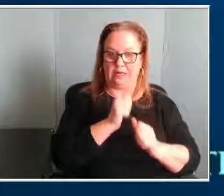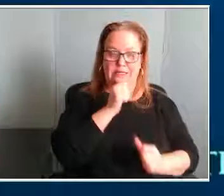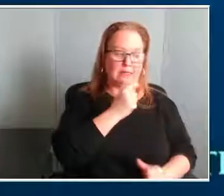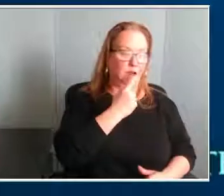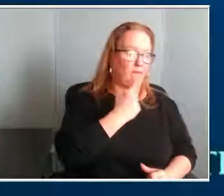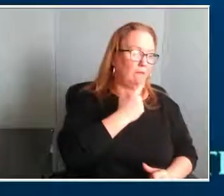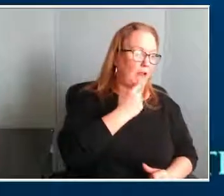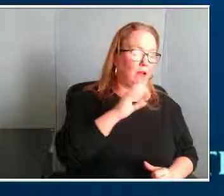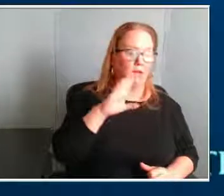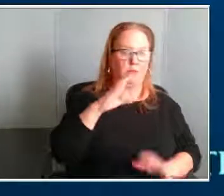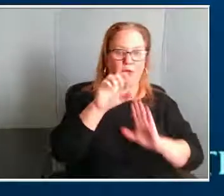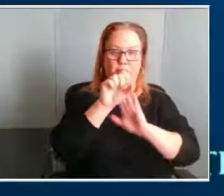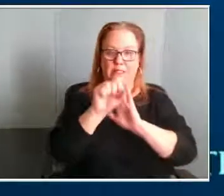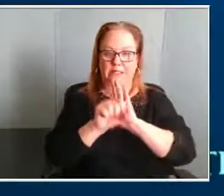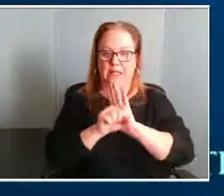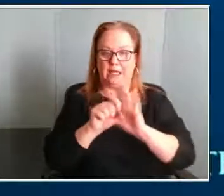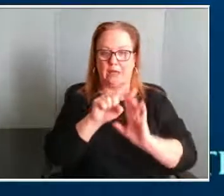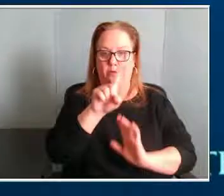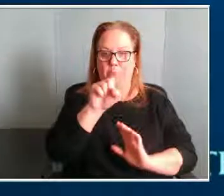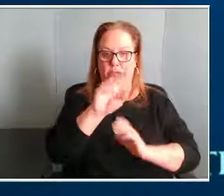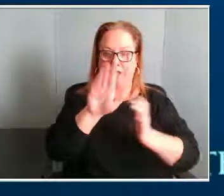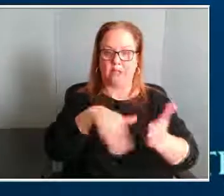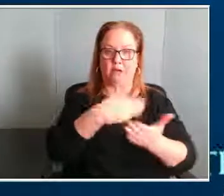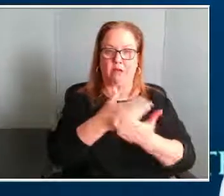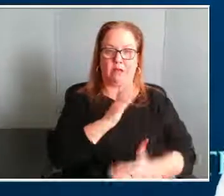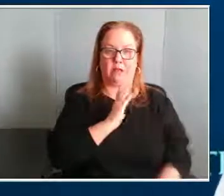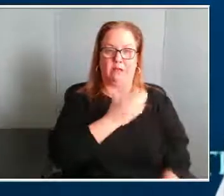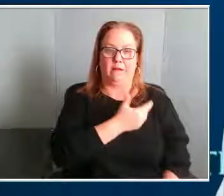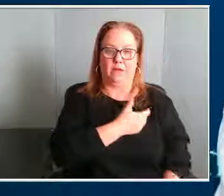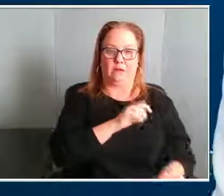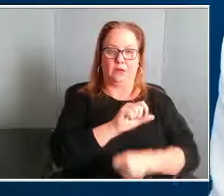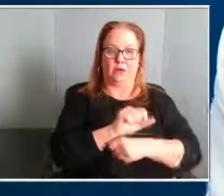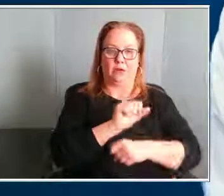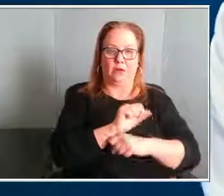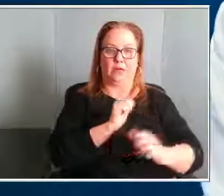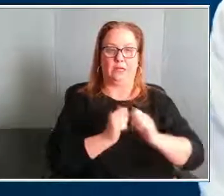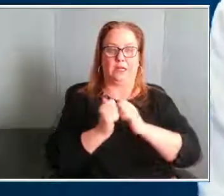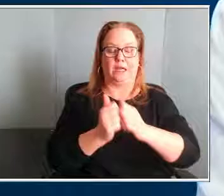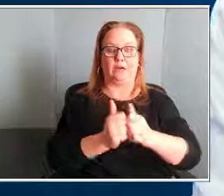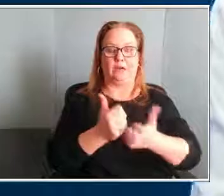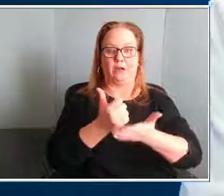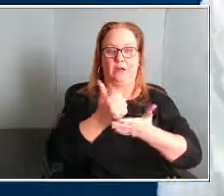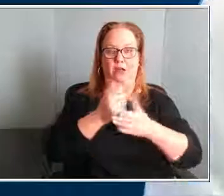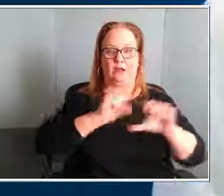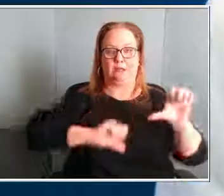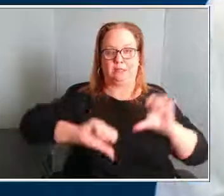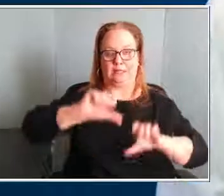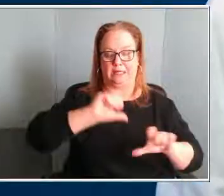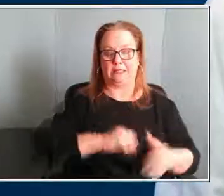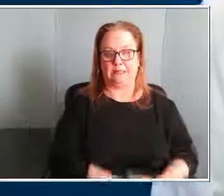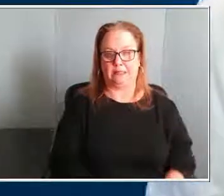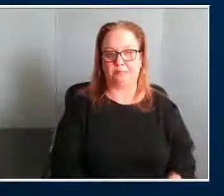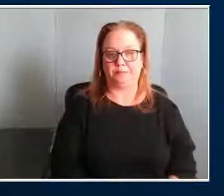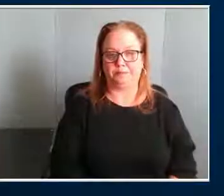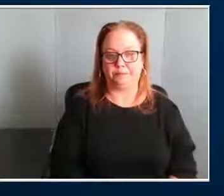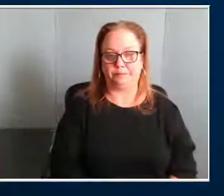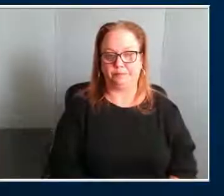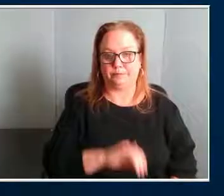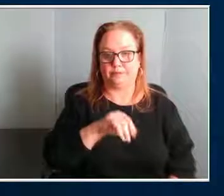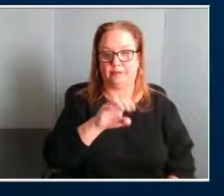question. It's a all of us question, working together to help science help all of us. Jess, back